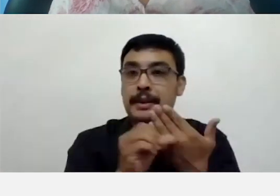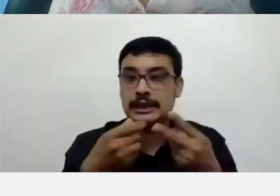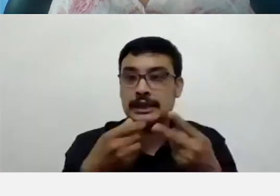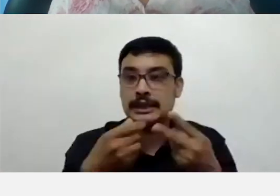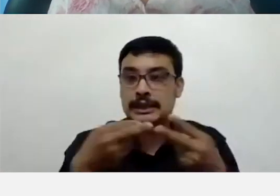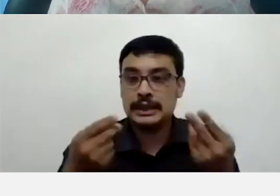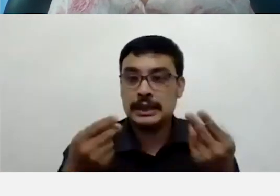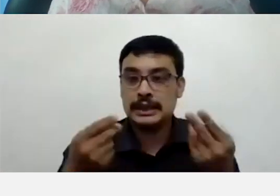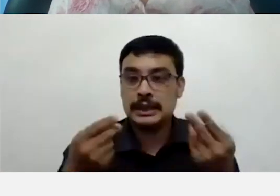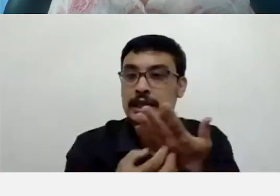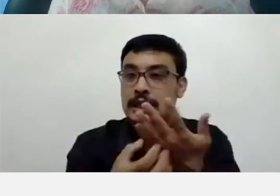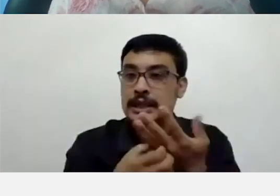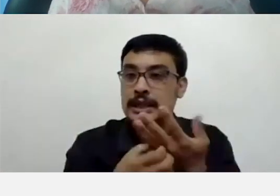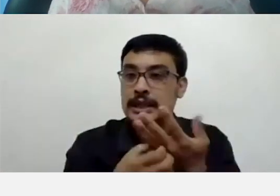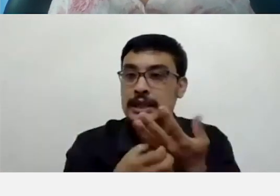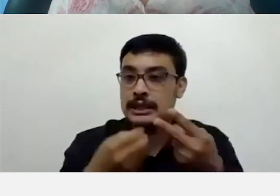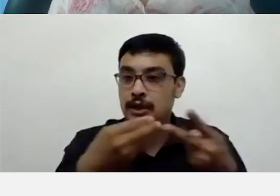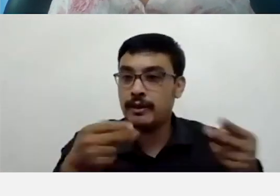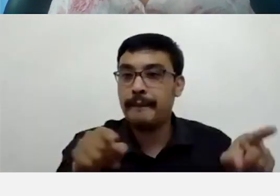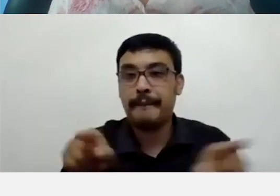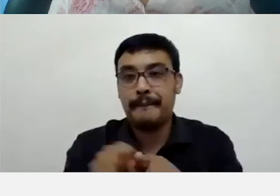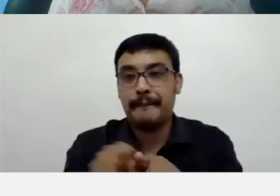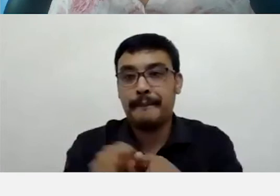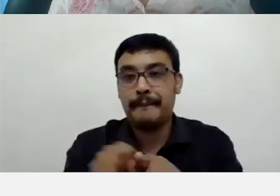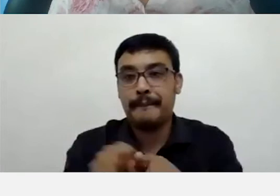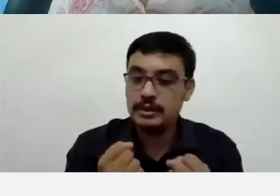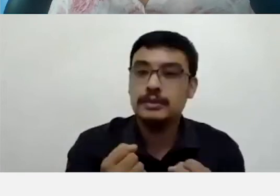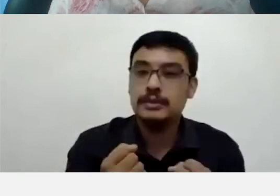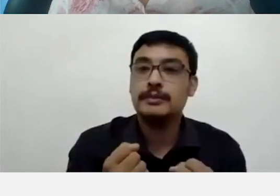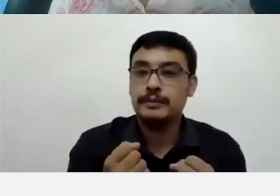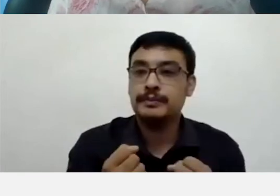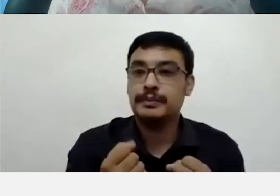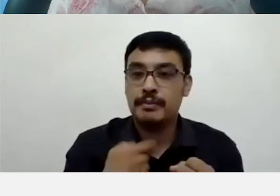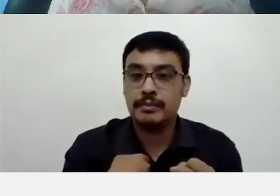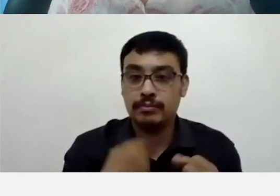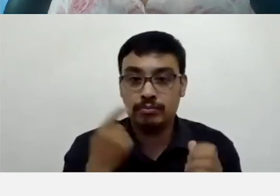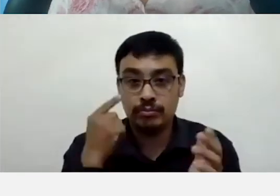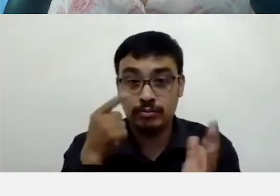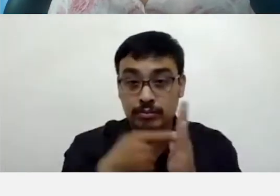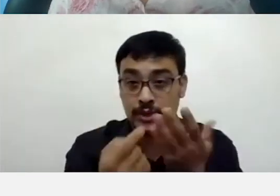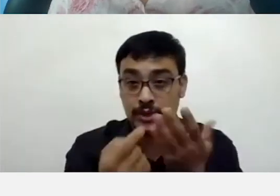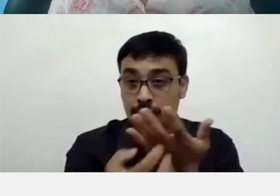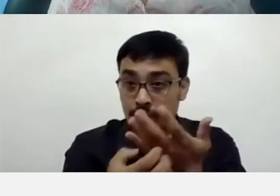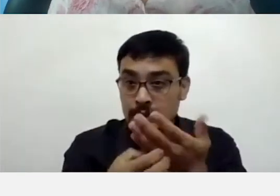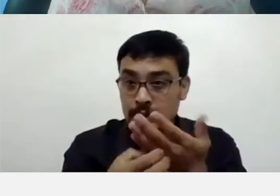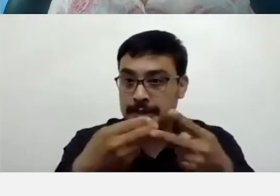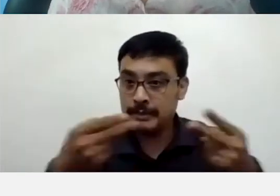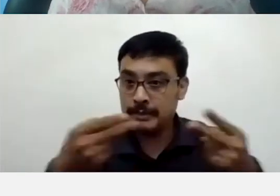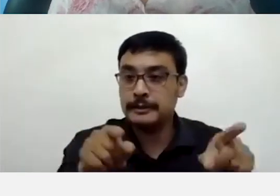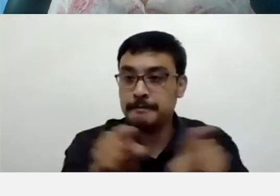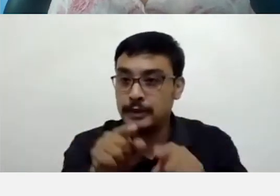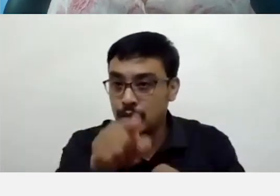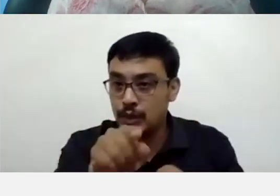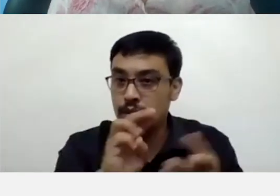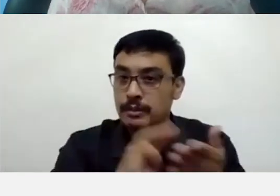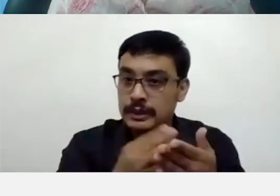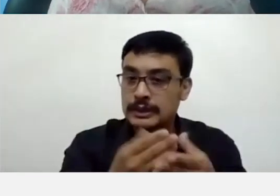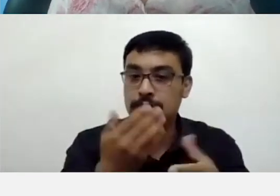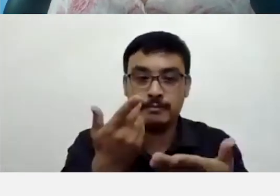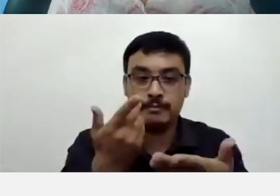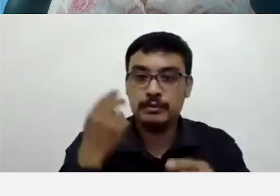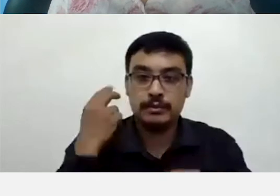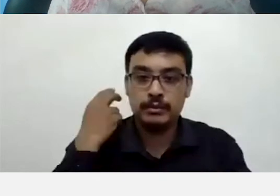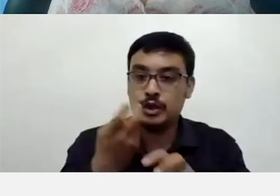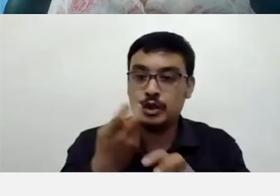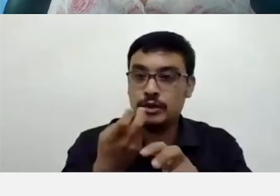as well. So I would like to focus with the kitchen utensils. So this is a metal work in a Bhaktapur, and where you